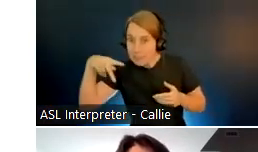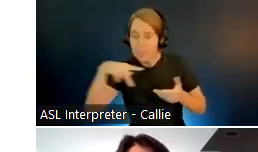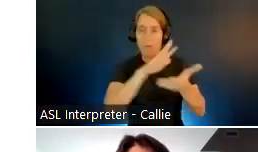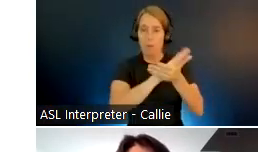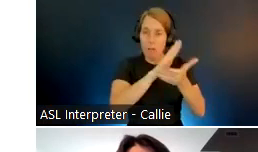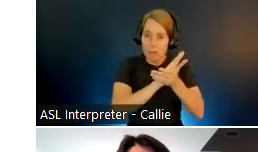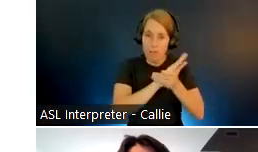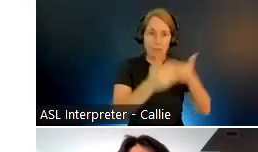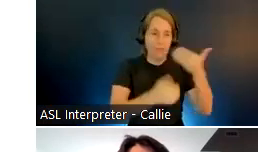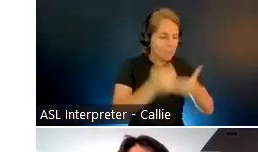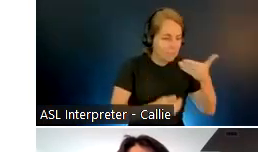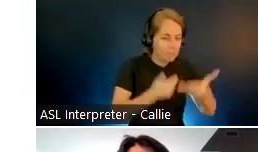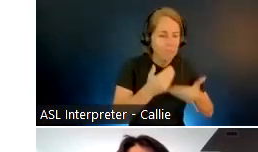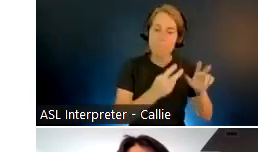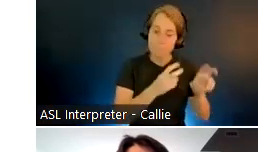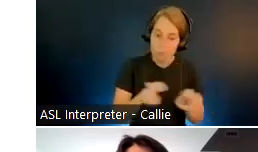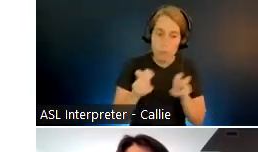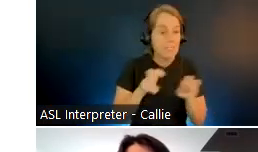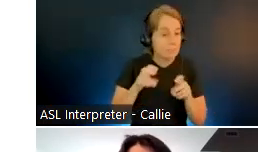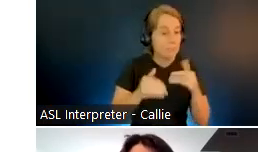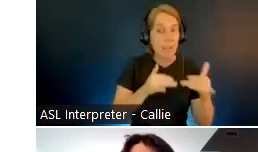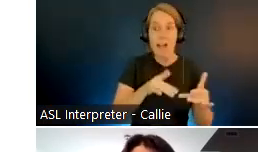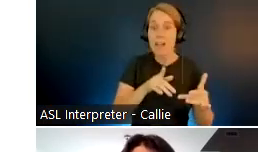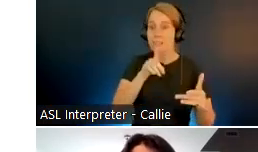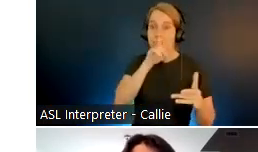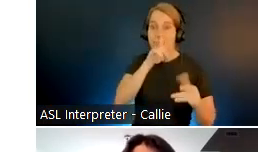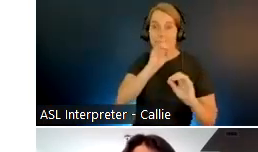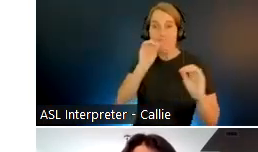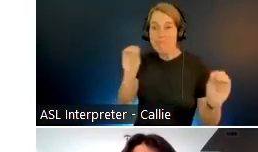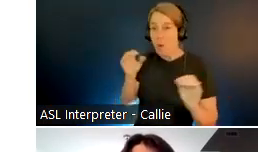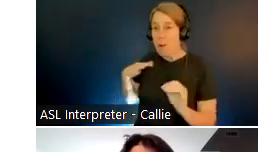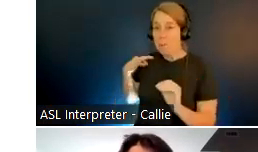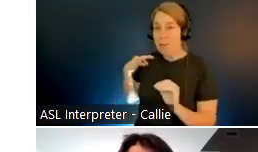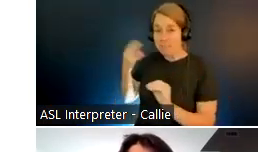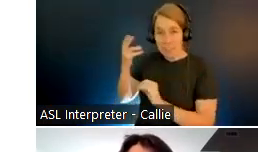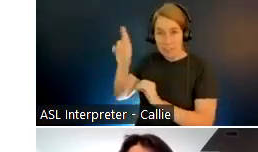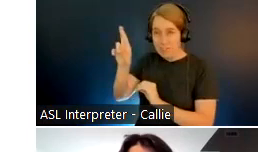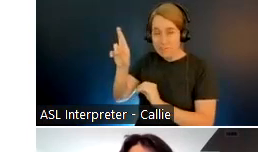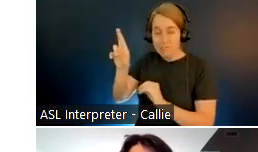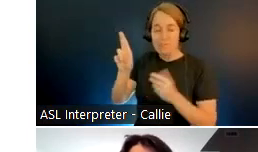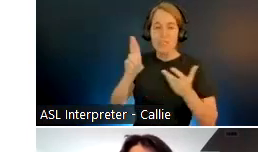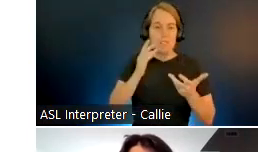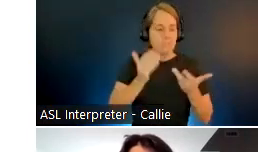don't apply for VR services, and let's say they've applied for